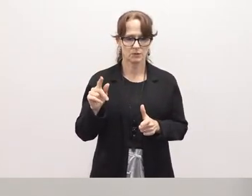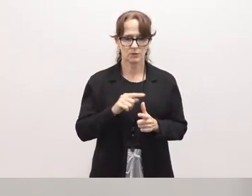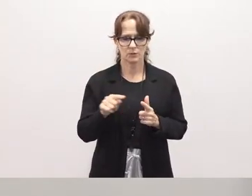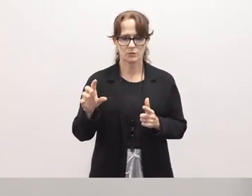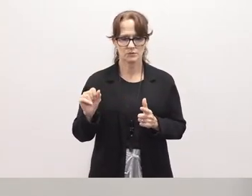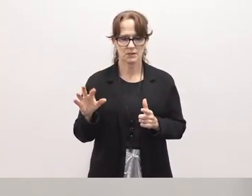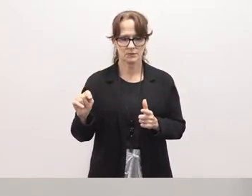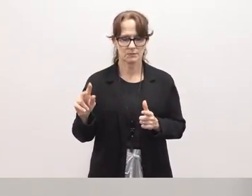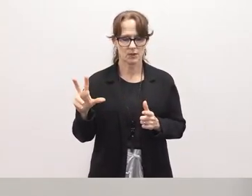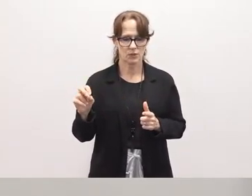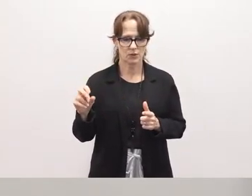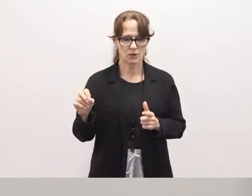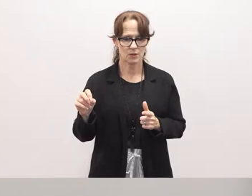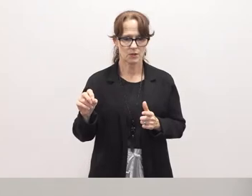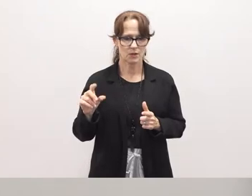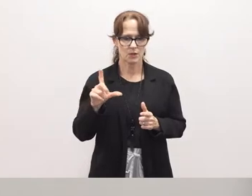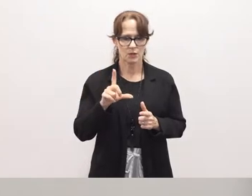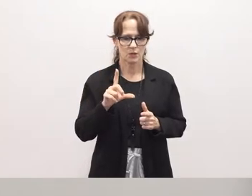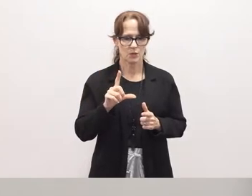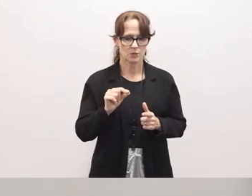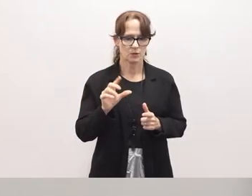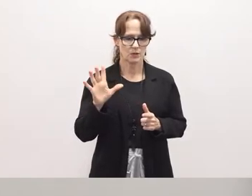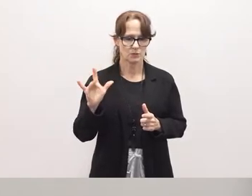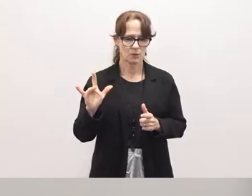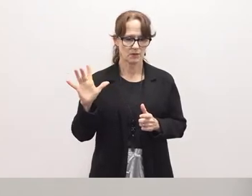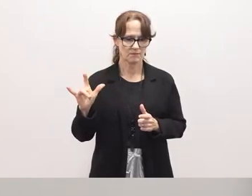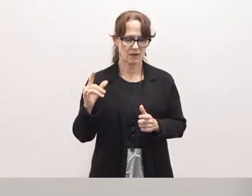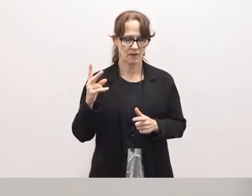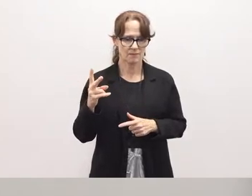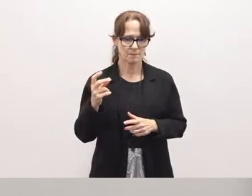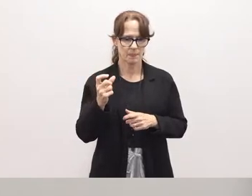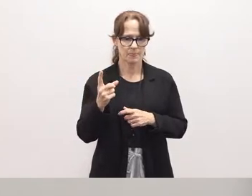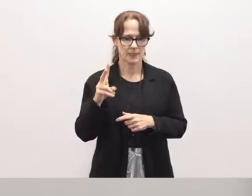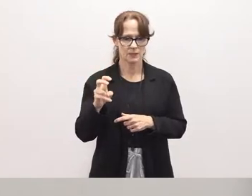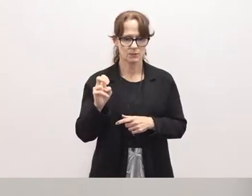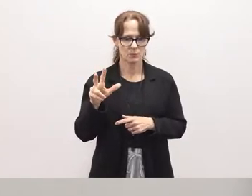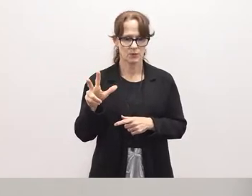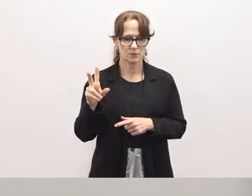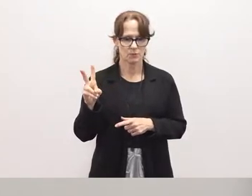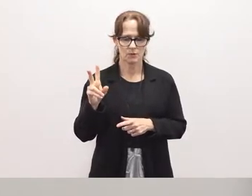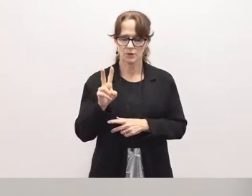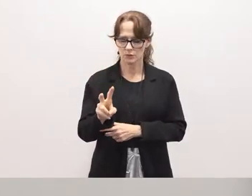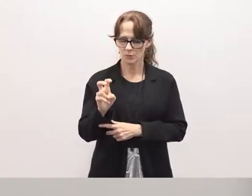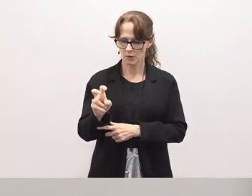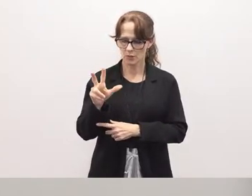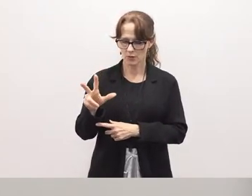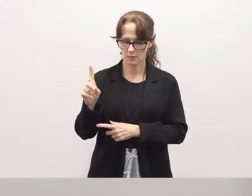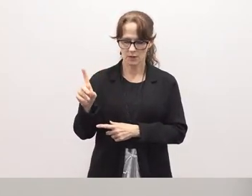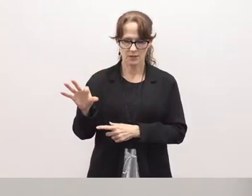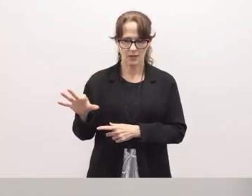through September 30th, 2025. Annual salary of